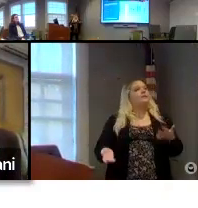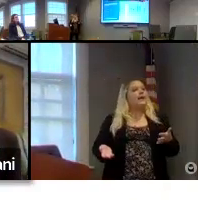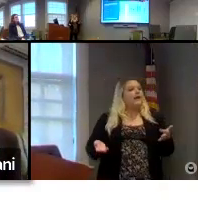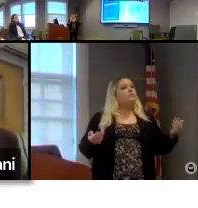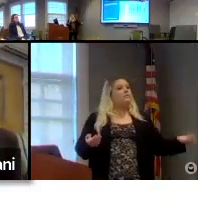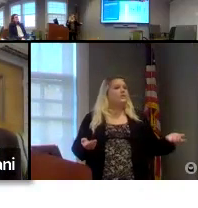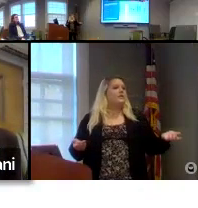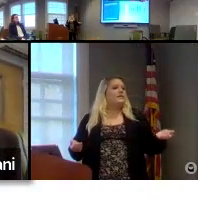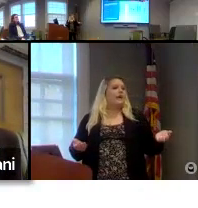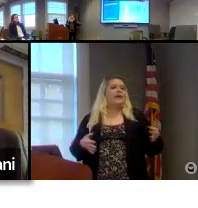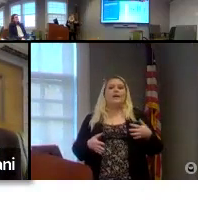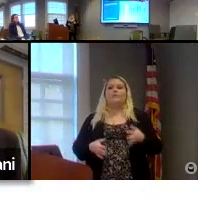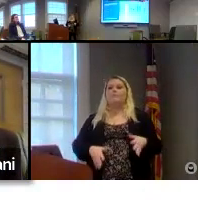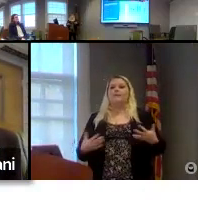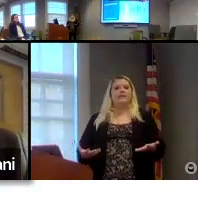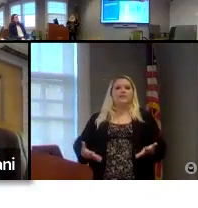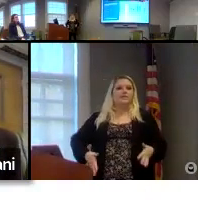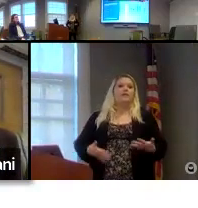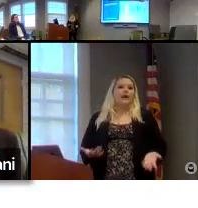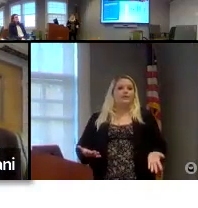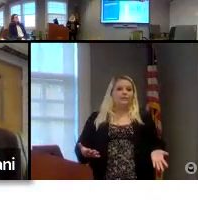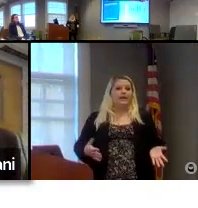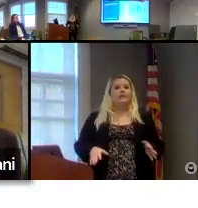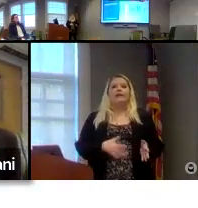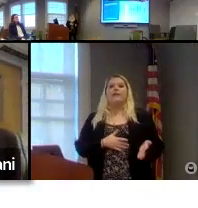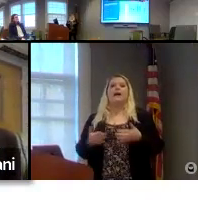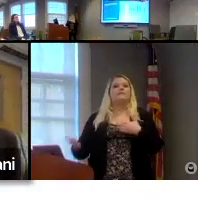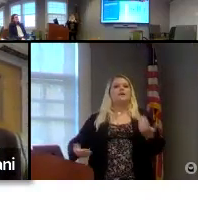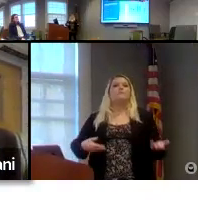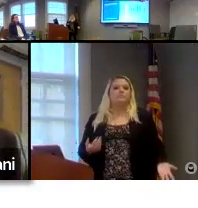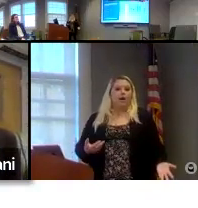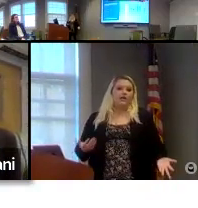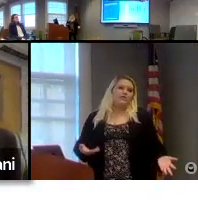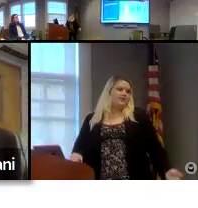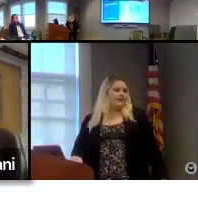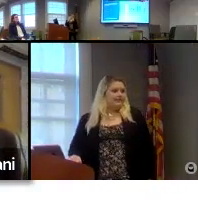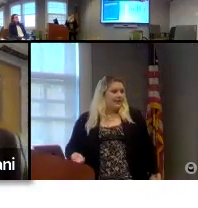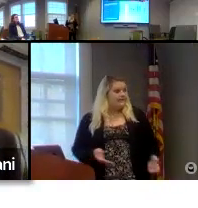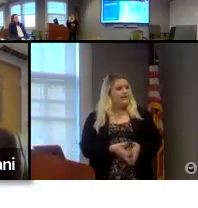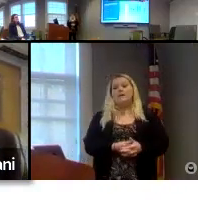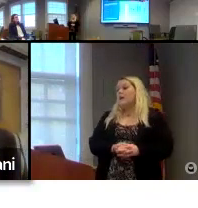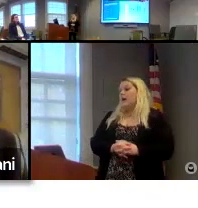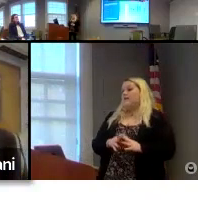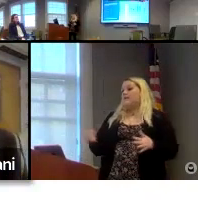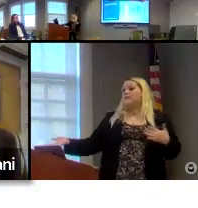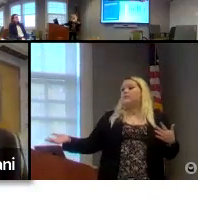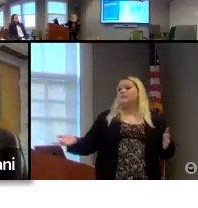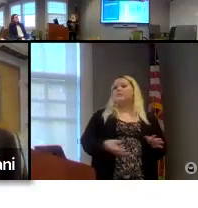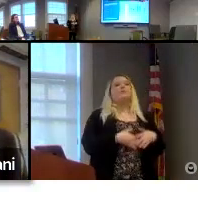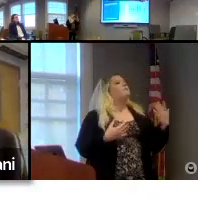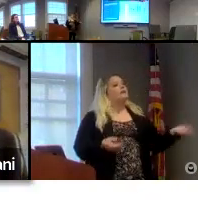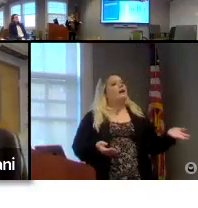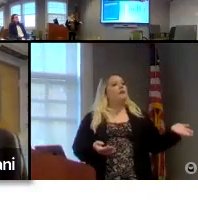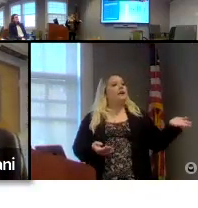unknown site, or a tell, which is essentially a mound of land that had some archaeological significance. And then